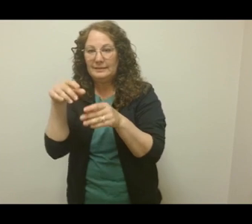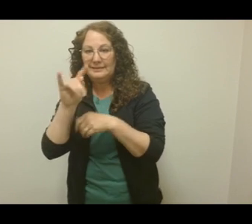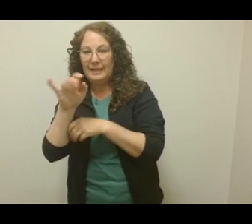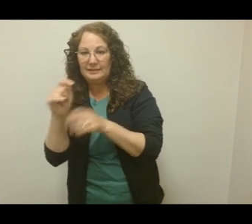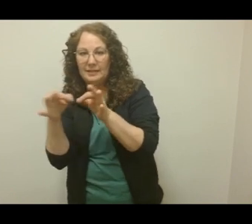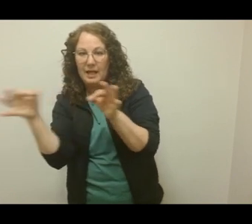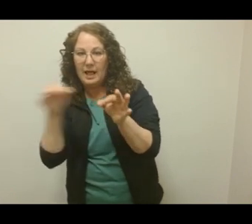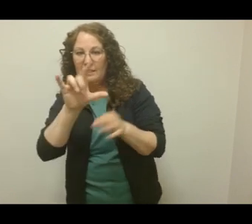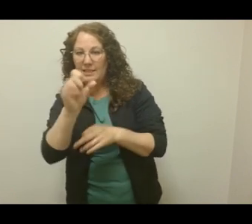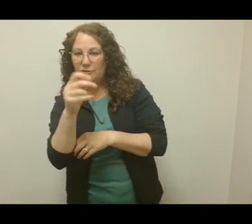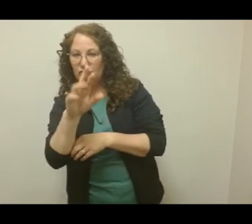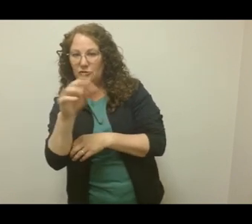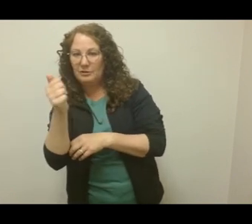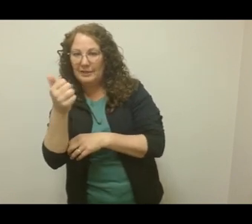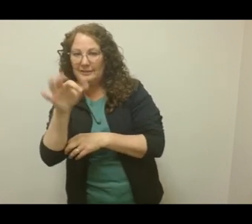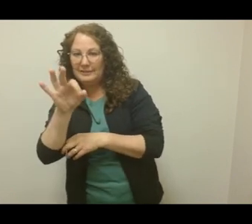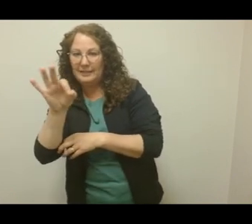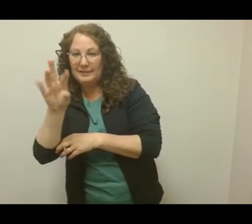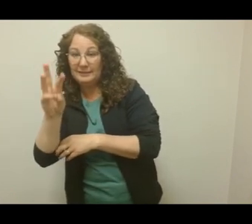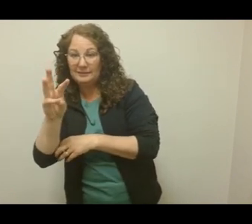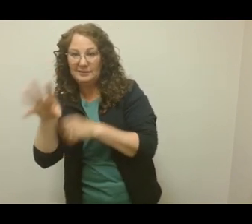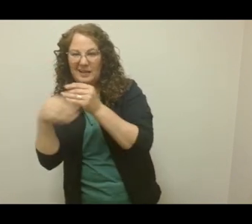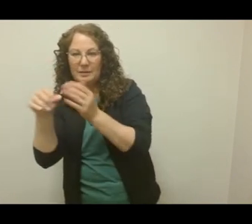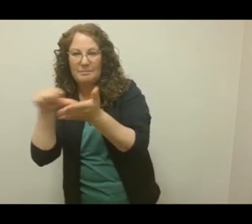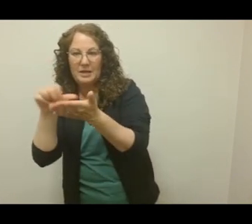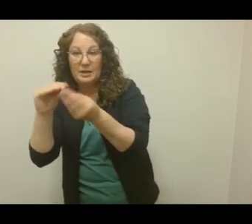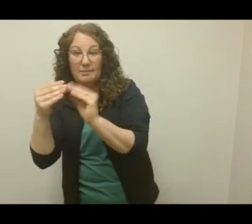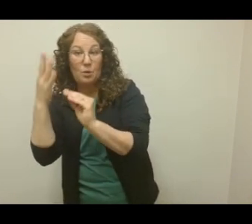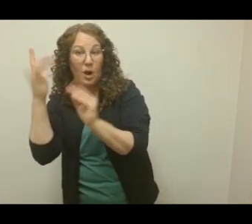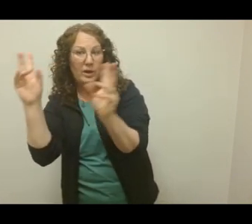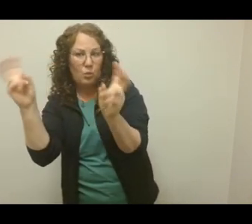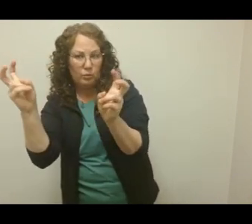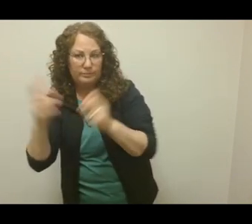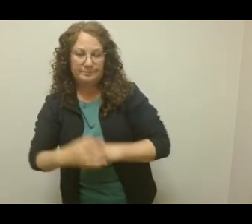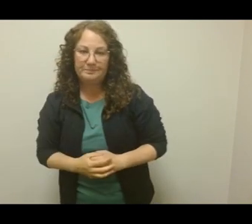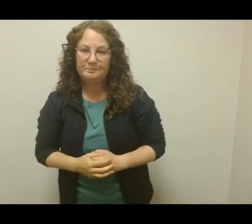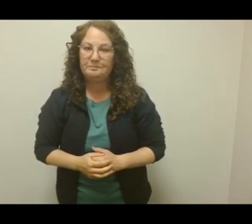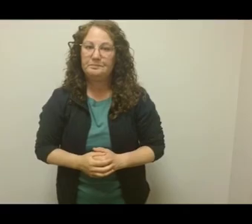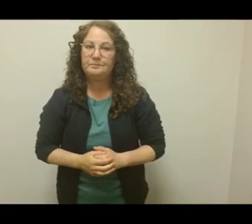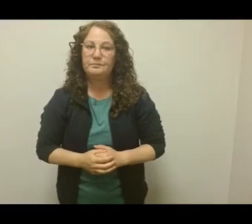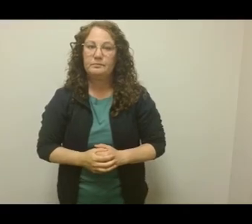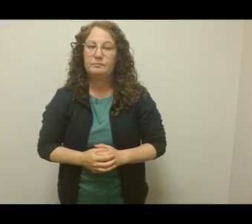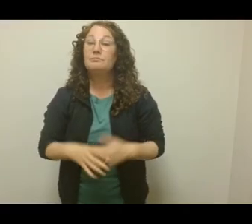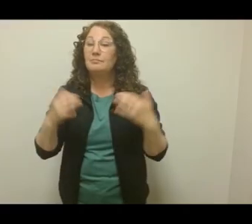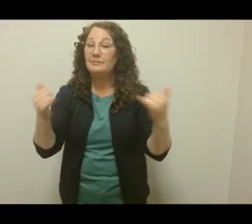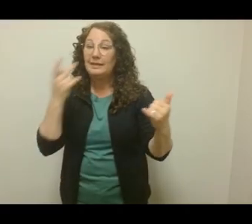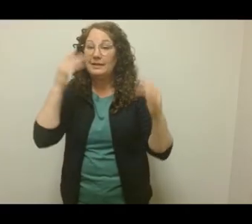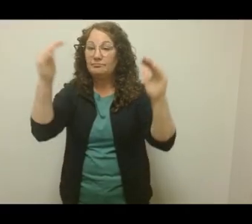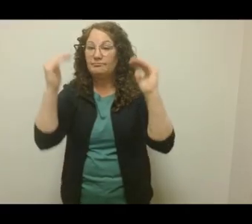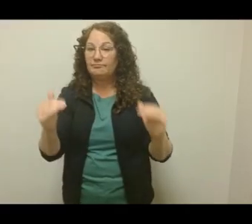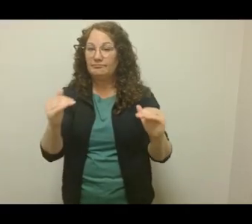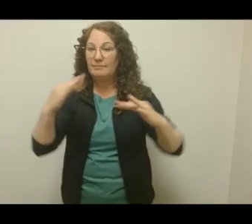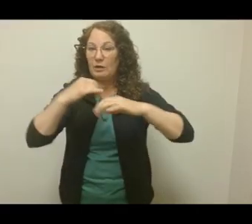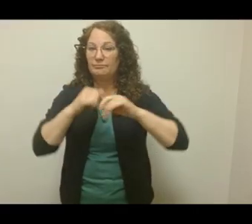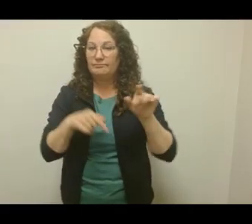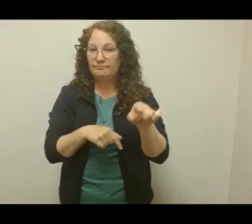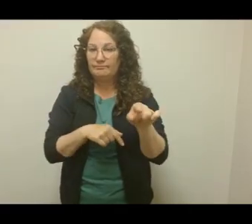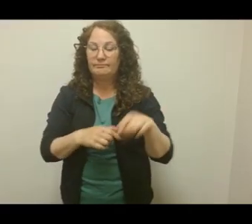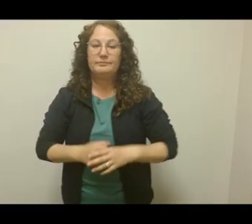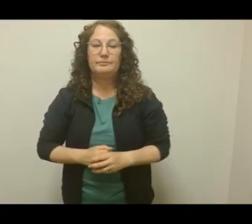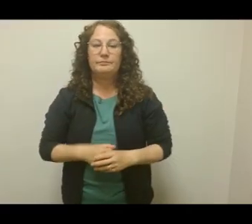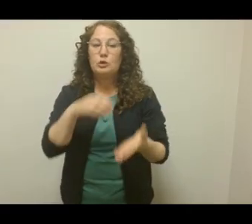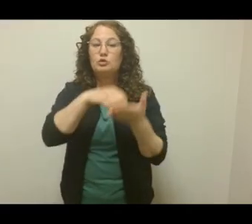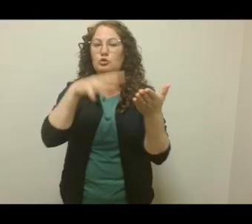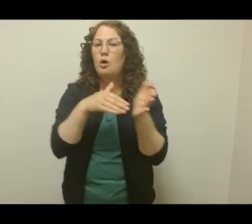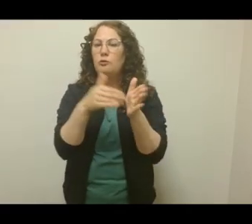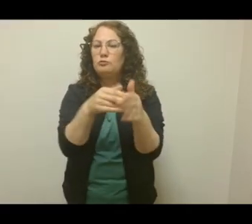1996, and it has a page number included because it's a quote. So let's look at the paraphrase now. Students often